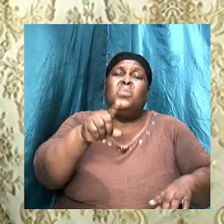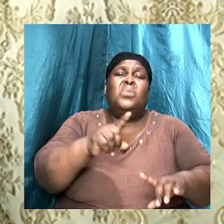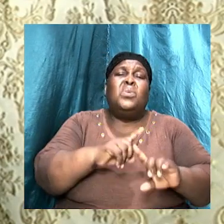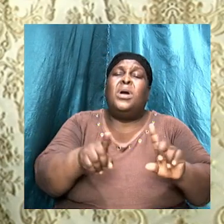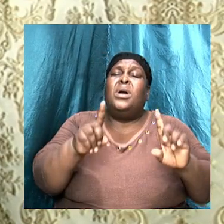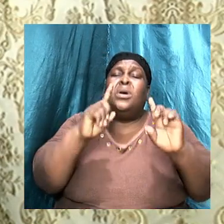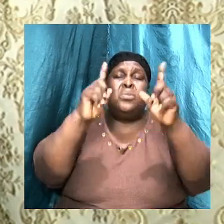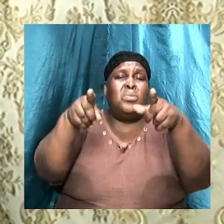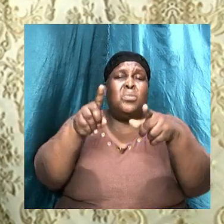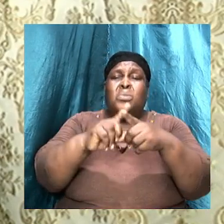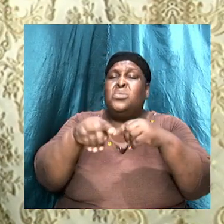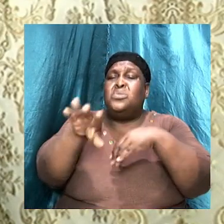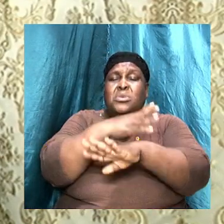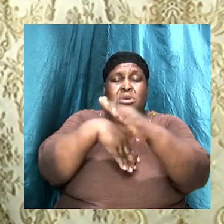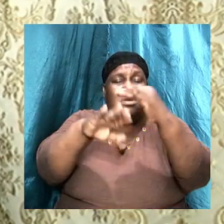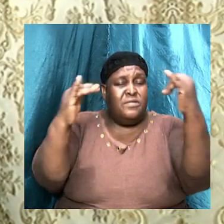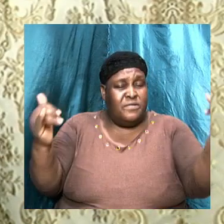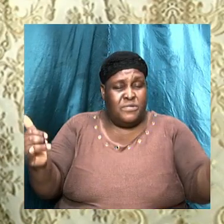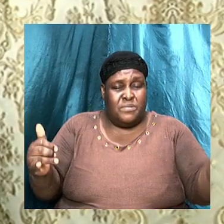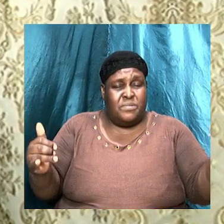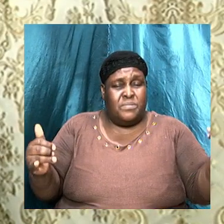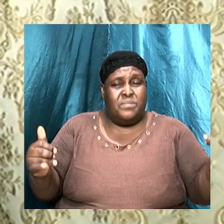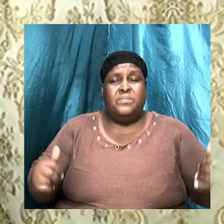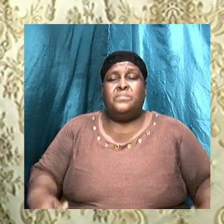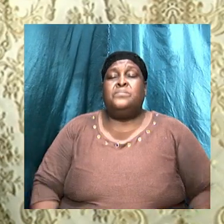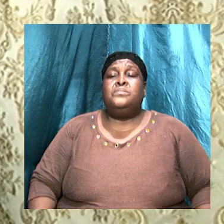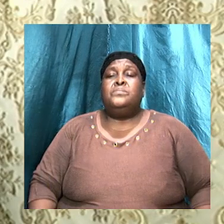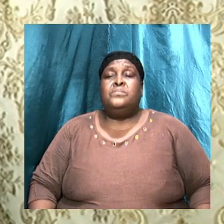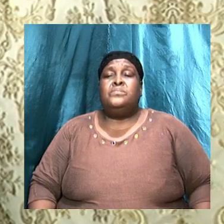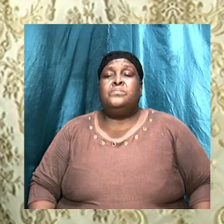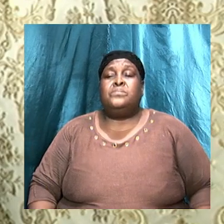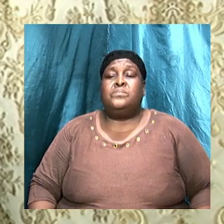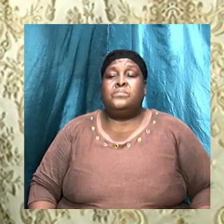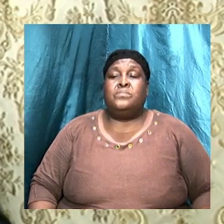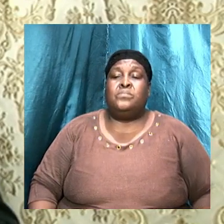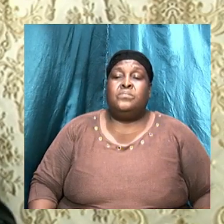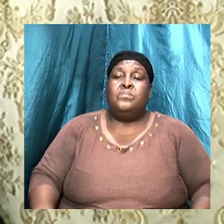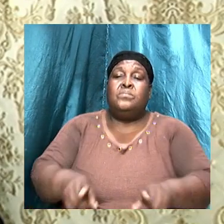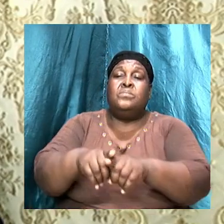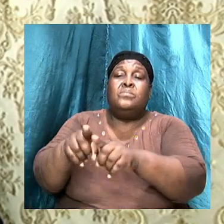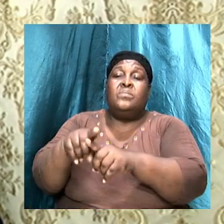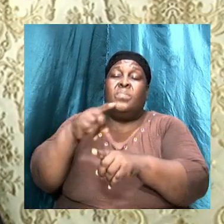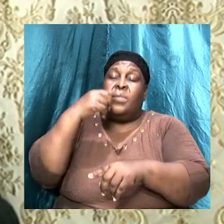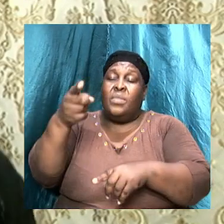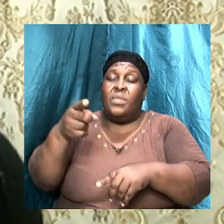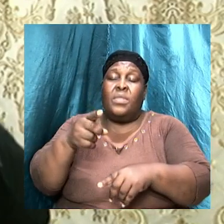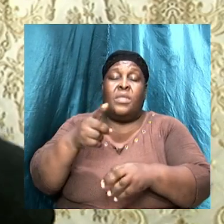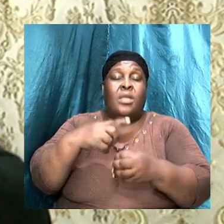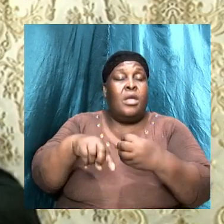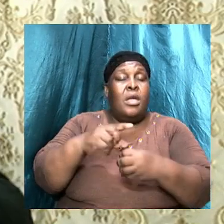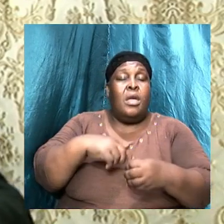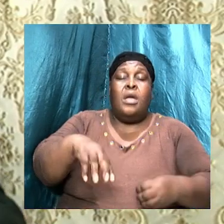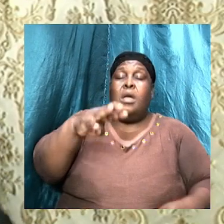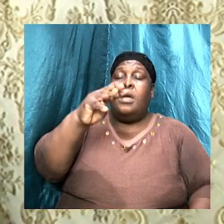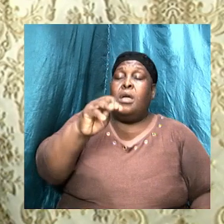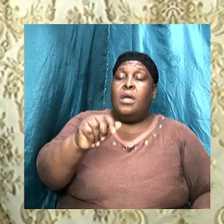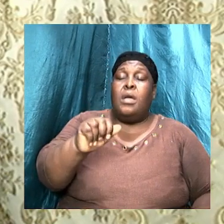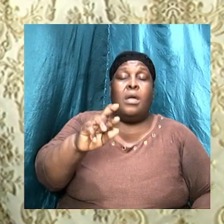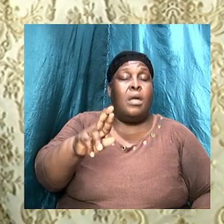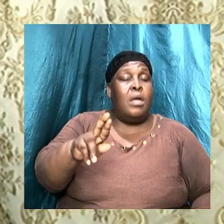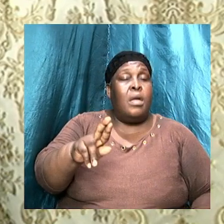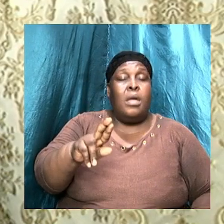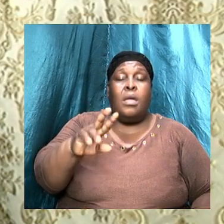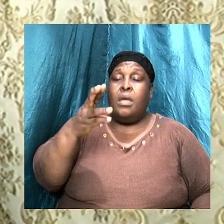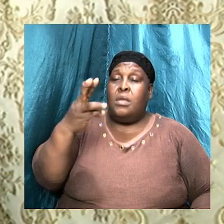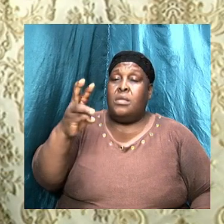into the kingdom. Then we also spoke about Mark 16, 16, He that believeth and